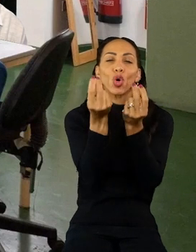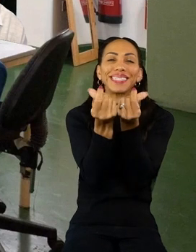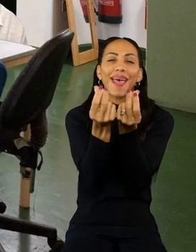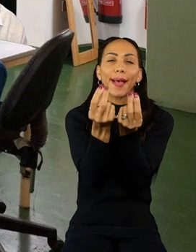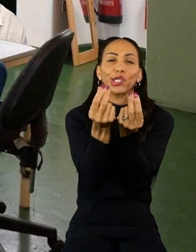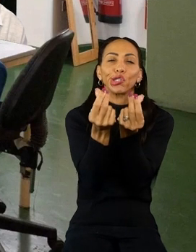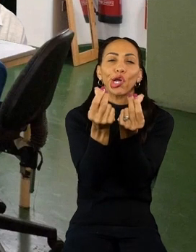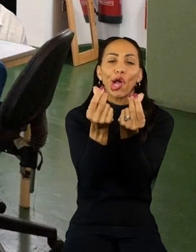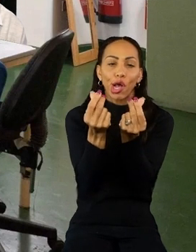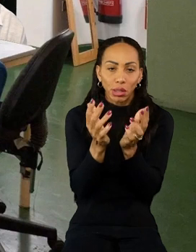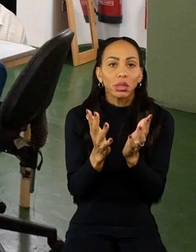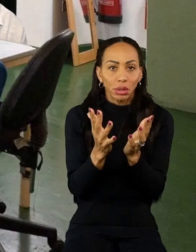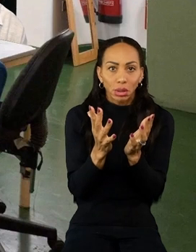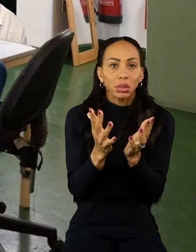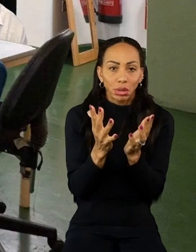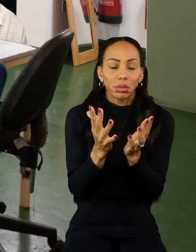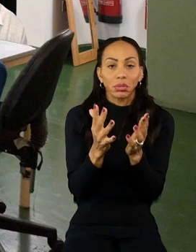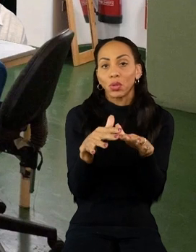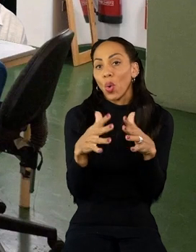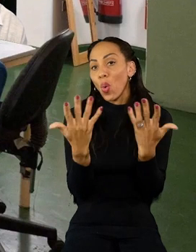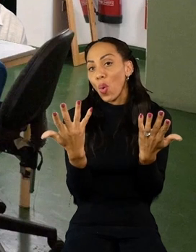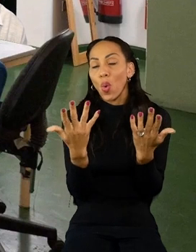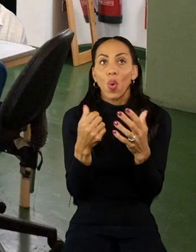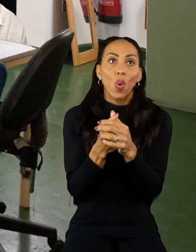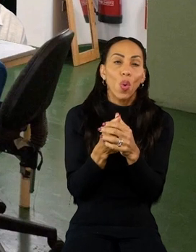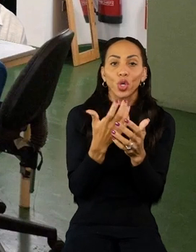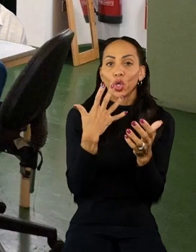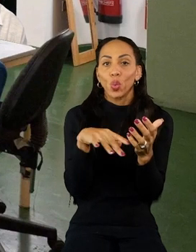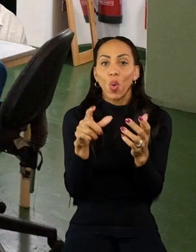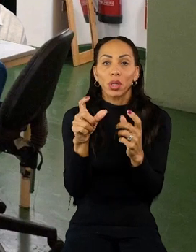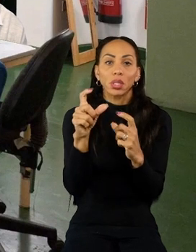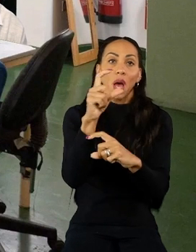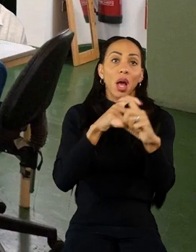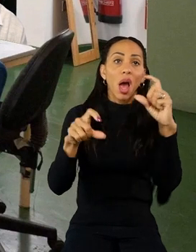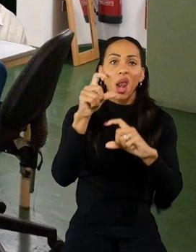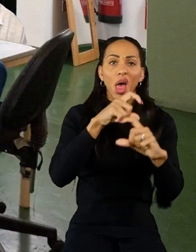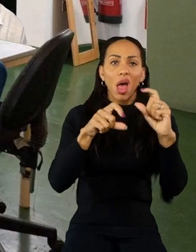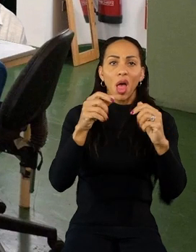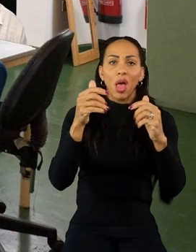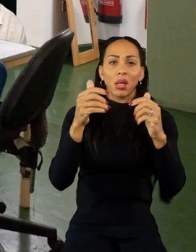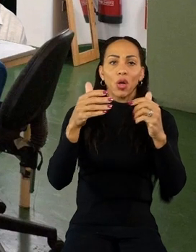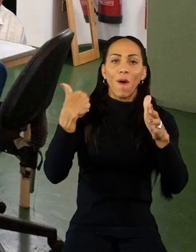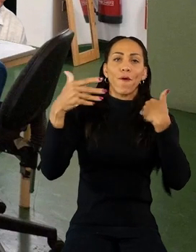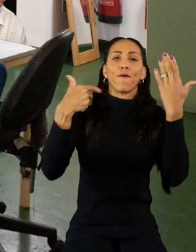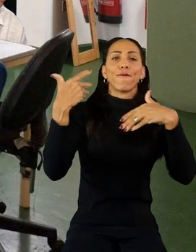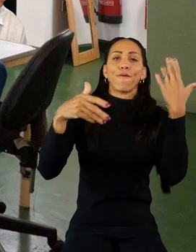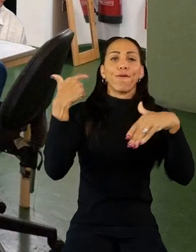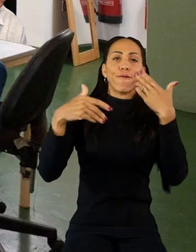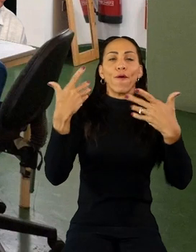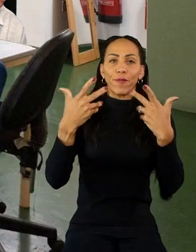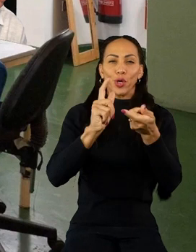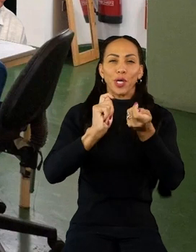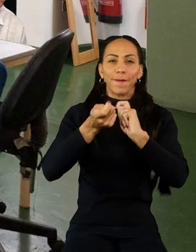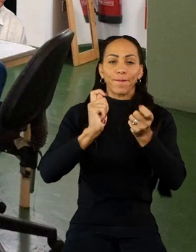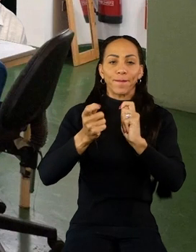own filters. So people use that to create video if they want to add a little bit of a texture, or if they want to take